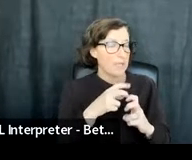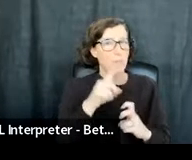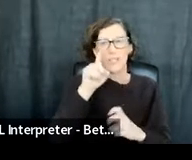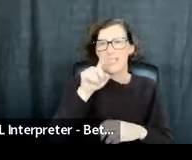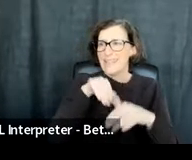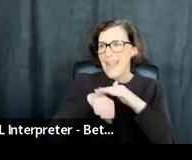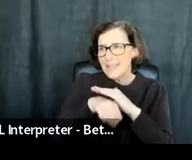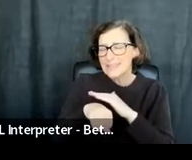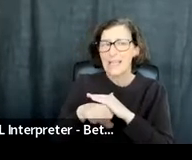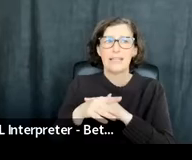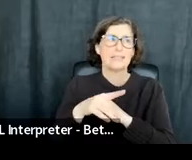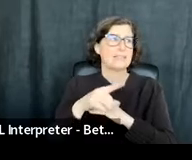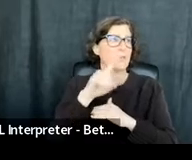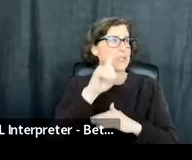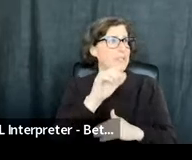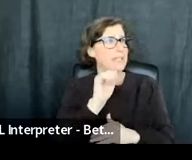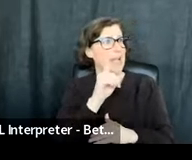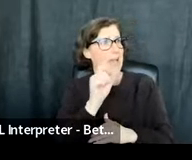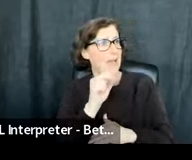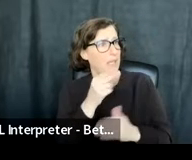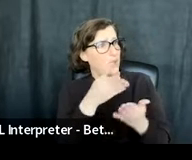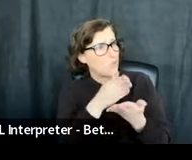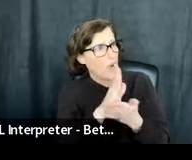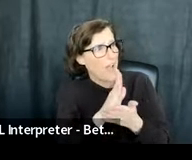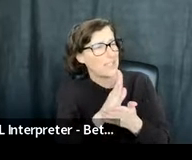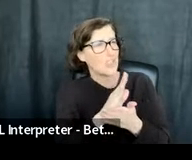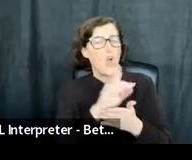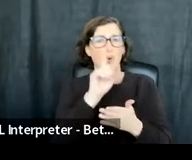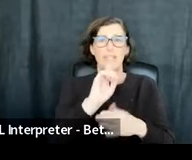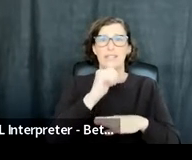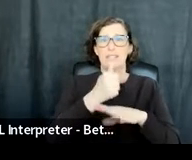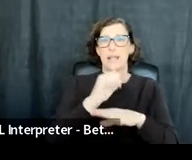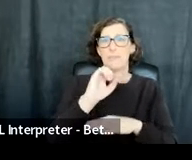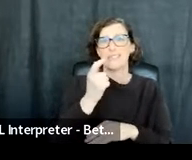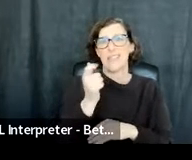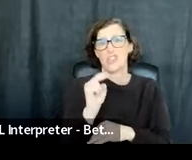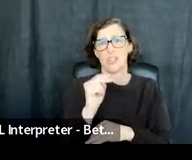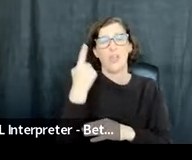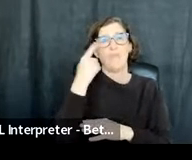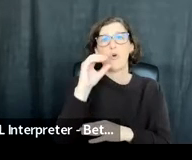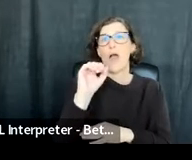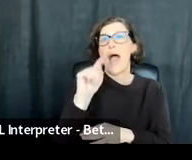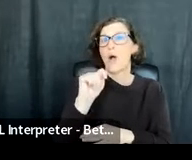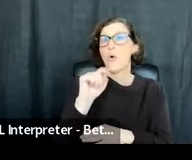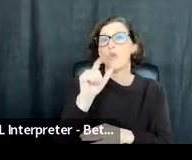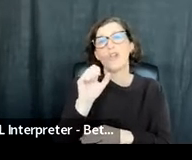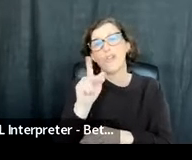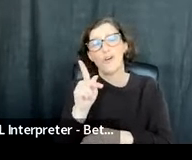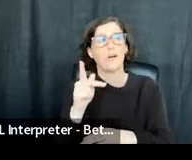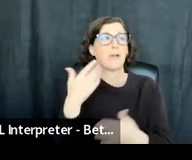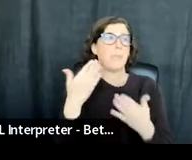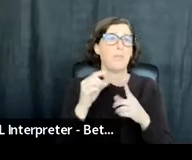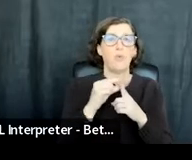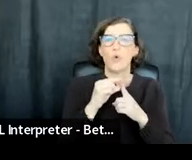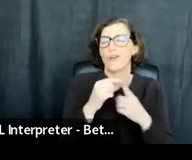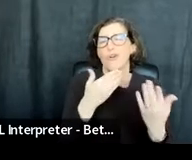access. We're going to need administrative rights. We're going to need to install an extension for Outlook, say, or Word, whatever it might be. There's a lot